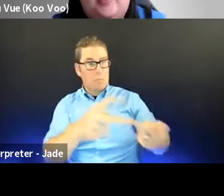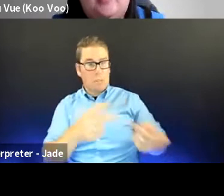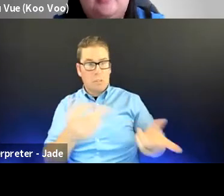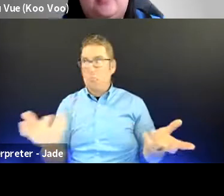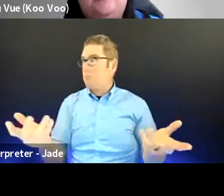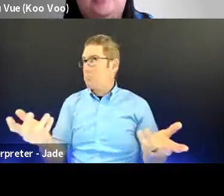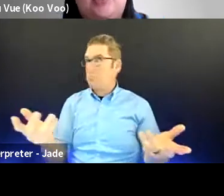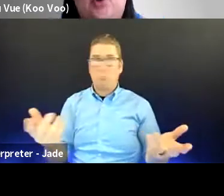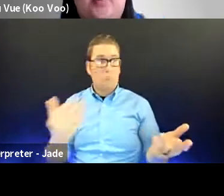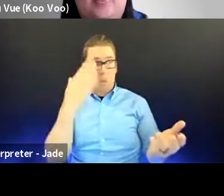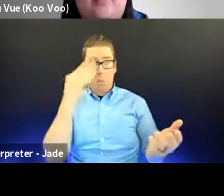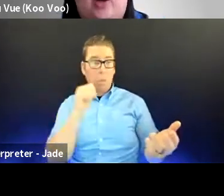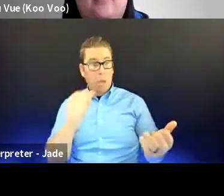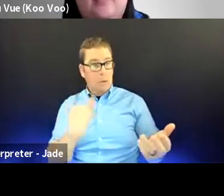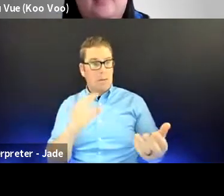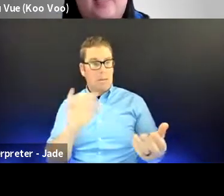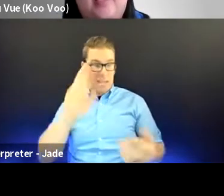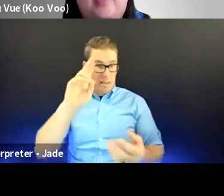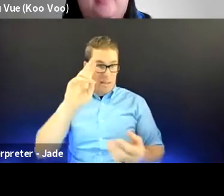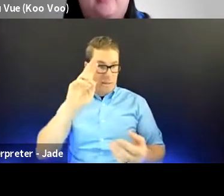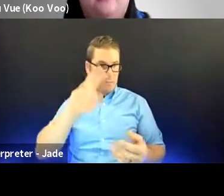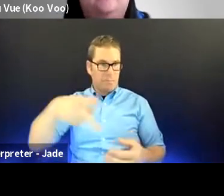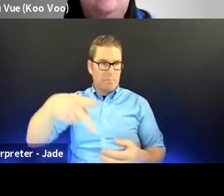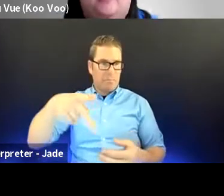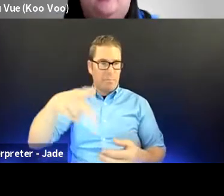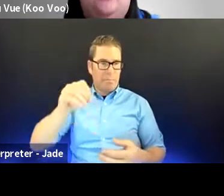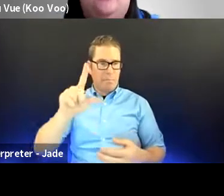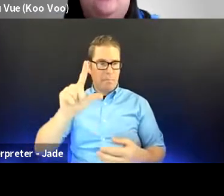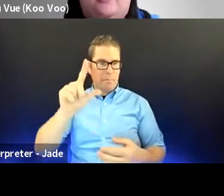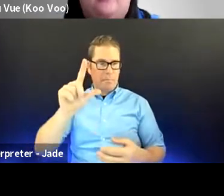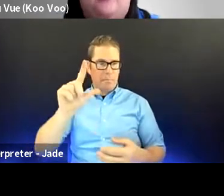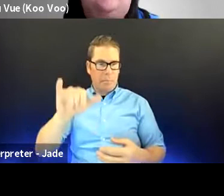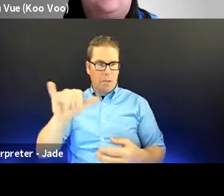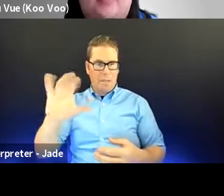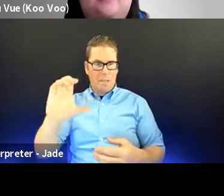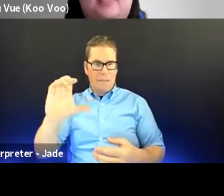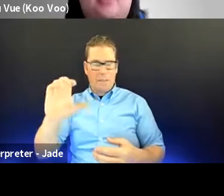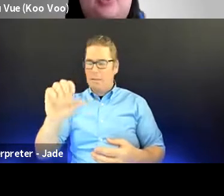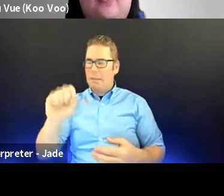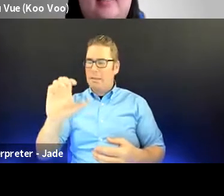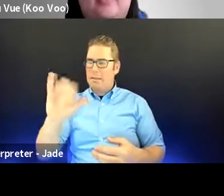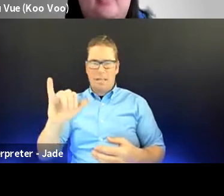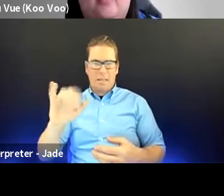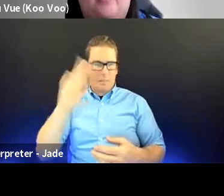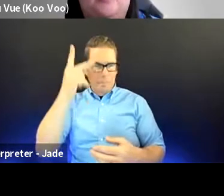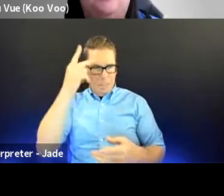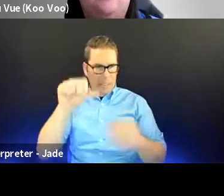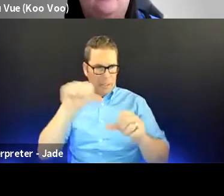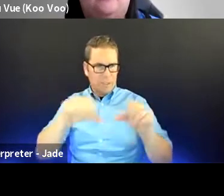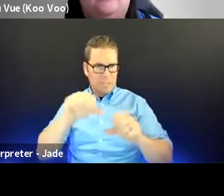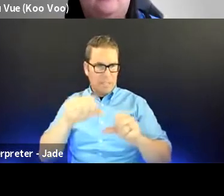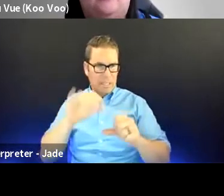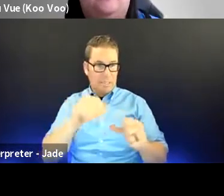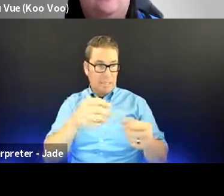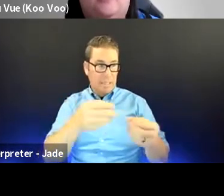political science positions open very often. And I knew that I did want to stay in the Central Valley,